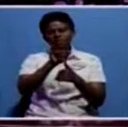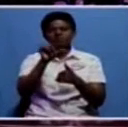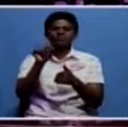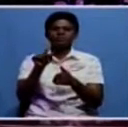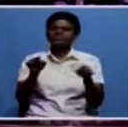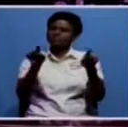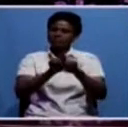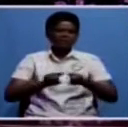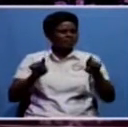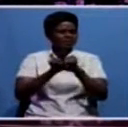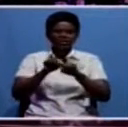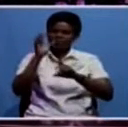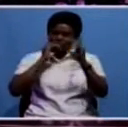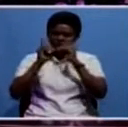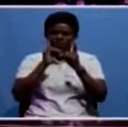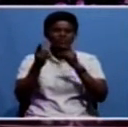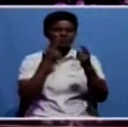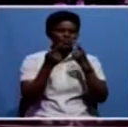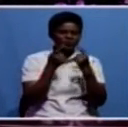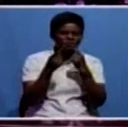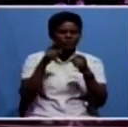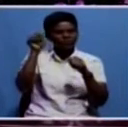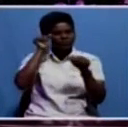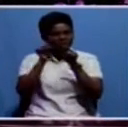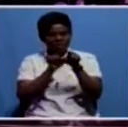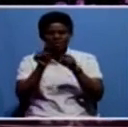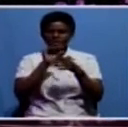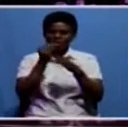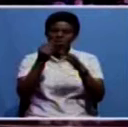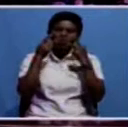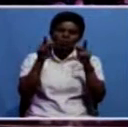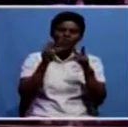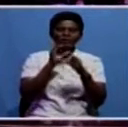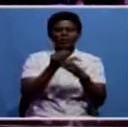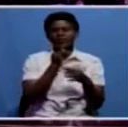same stage of debating and trying to agree on whether we should publish or not.